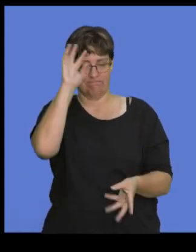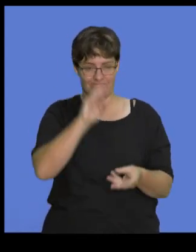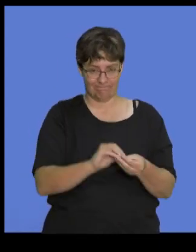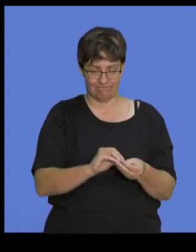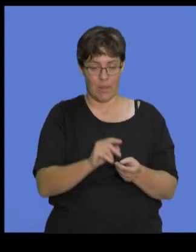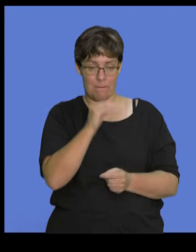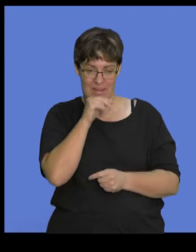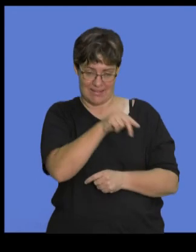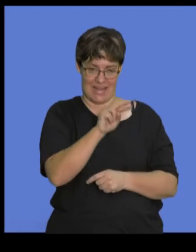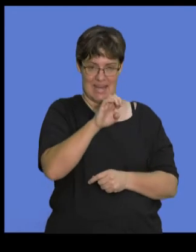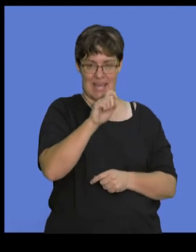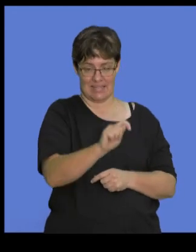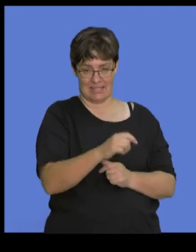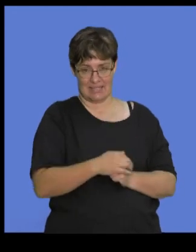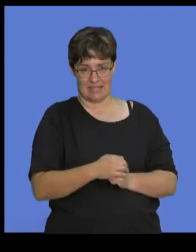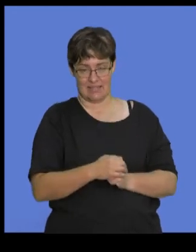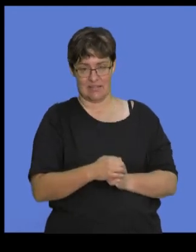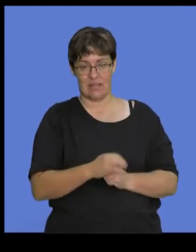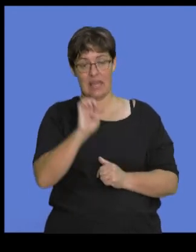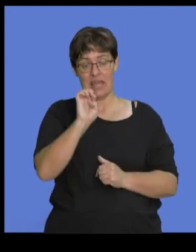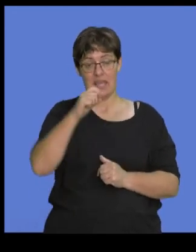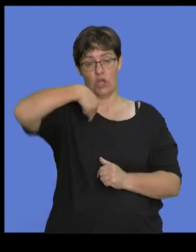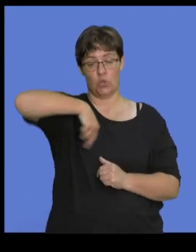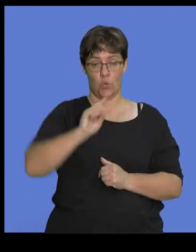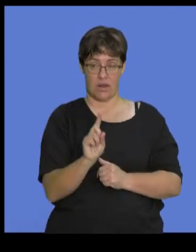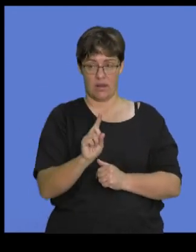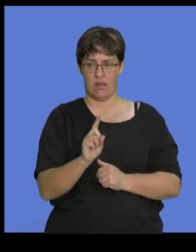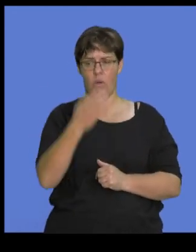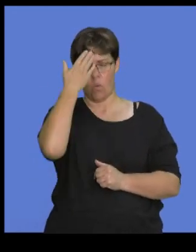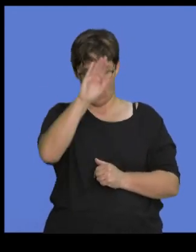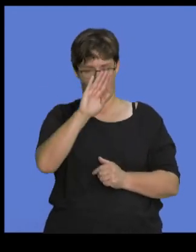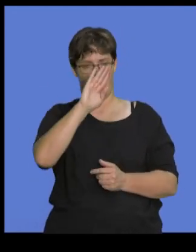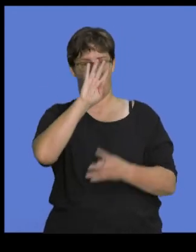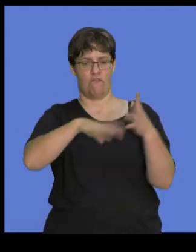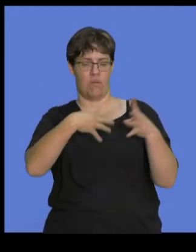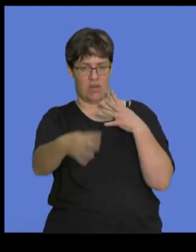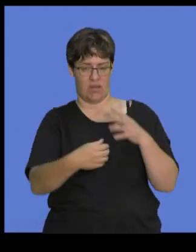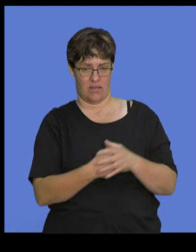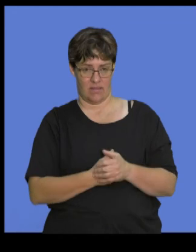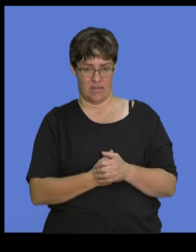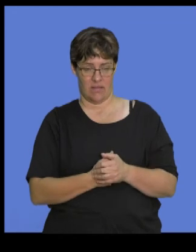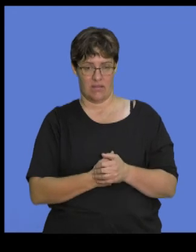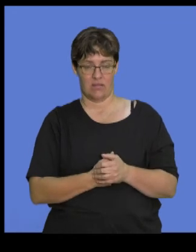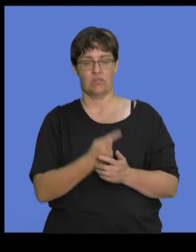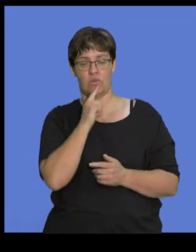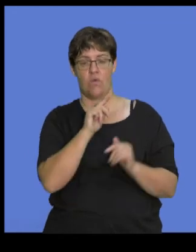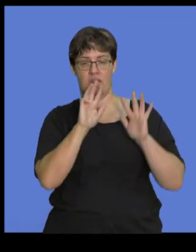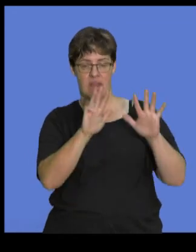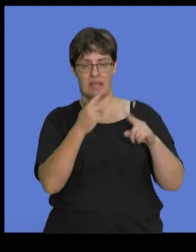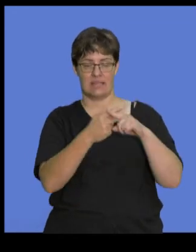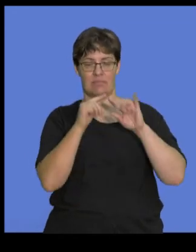the sum, which is the net, right? And then E due to Q1, now we know the formula. We can go straight and